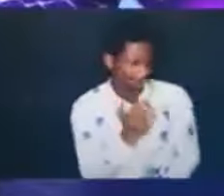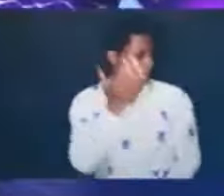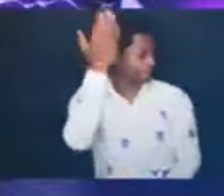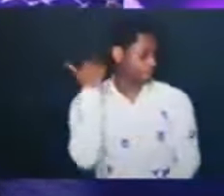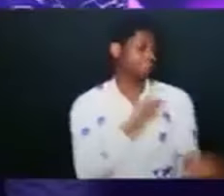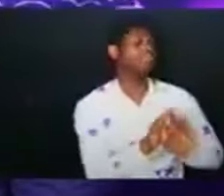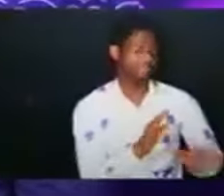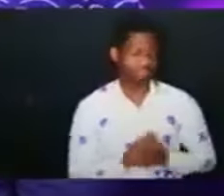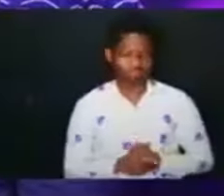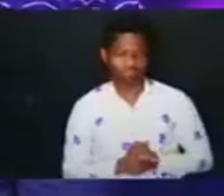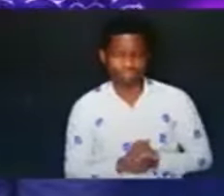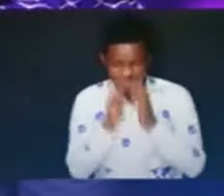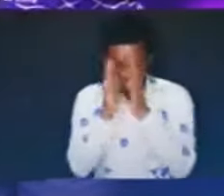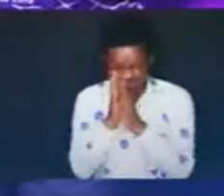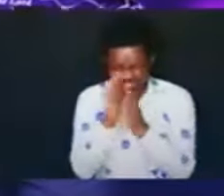anyone.